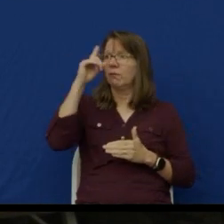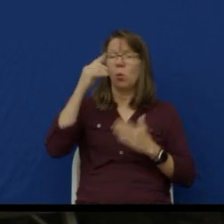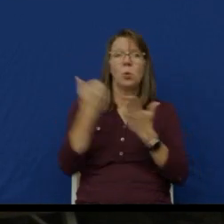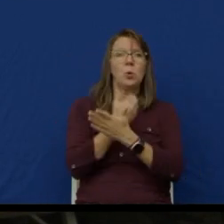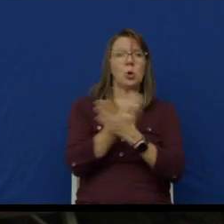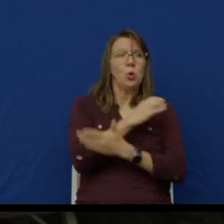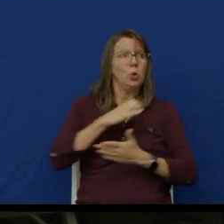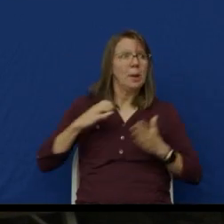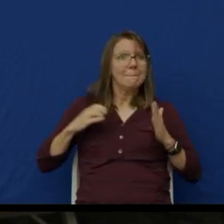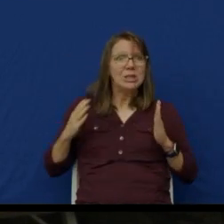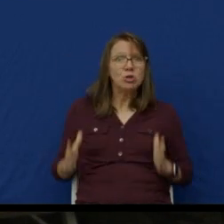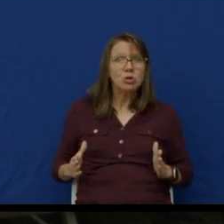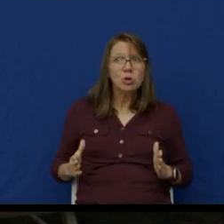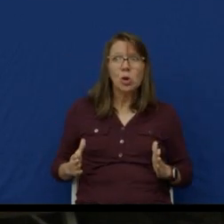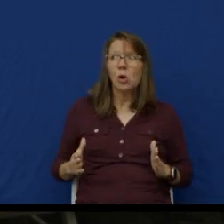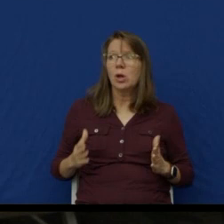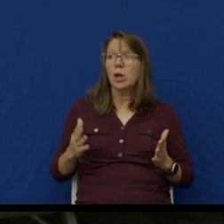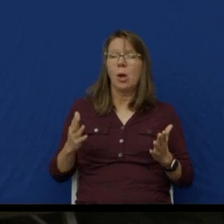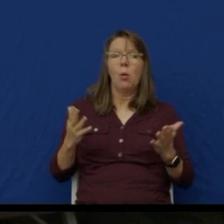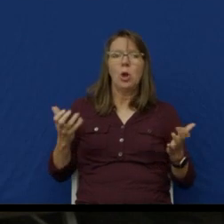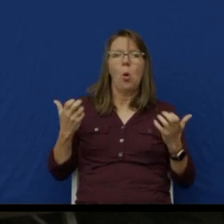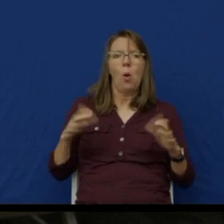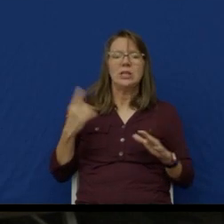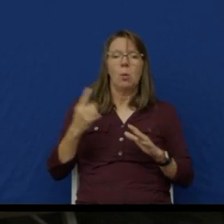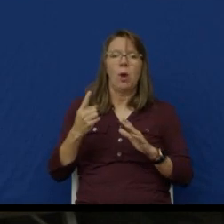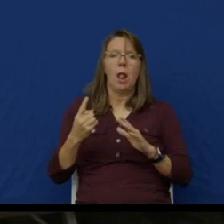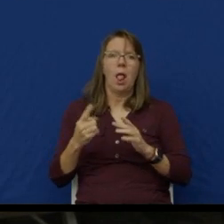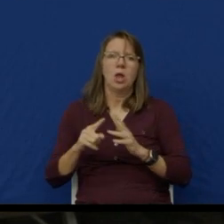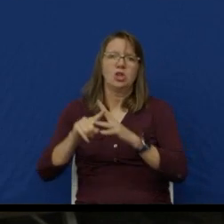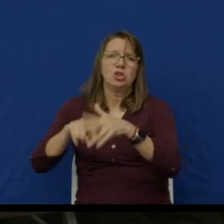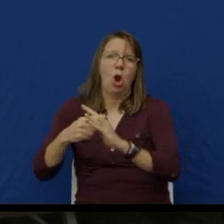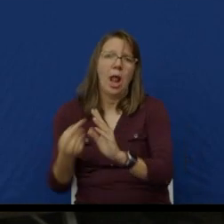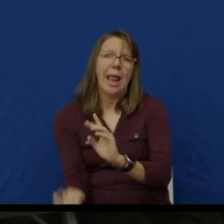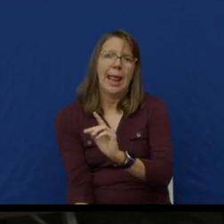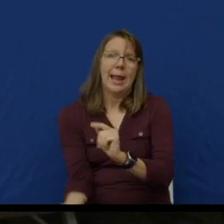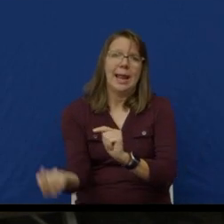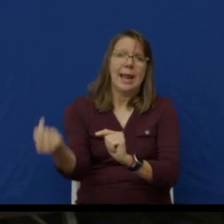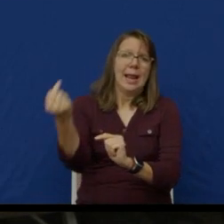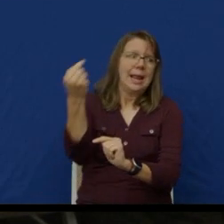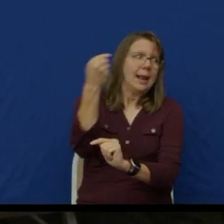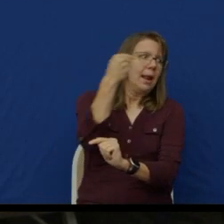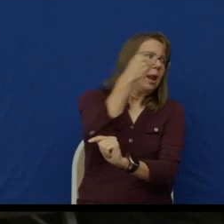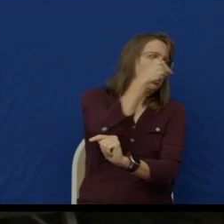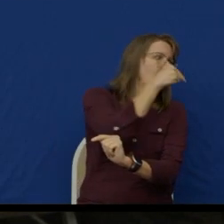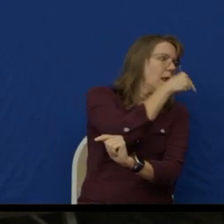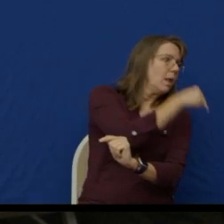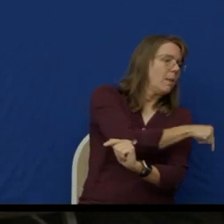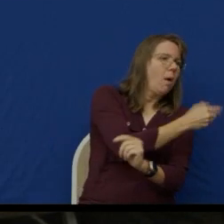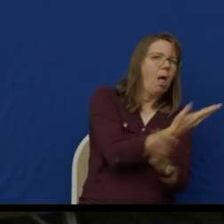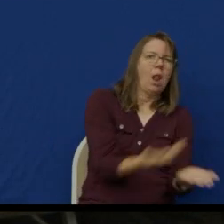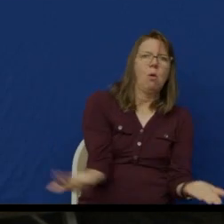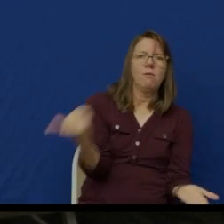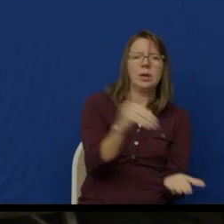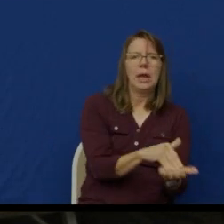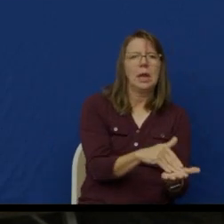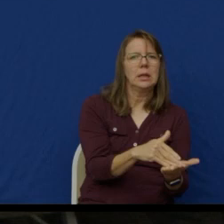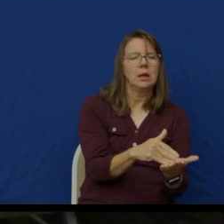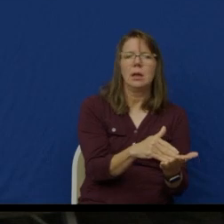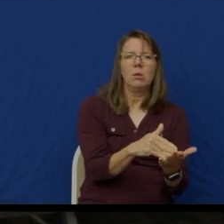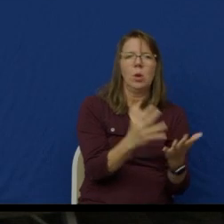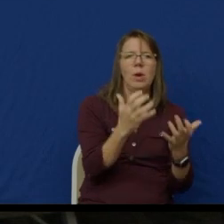going to start us backward. We want somebody that's got to lead this work into the next iteration of the things and the legacy of this work.